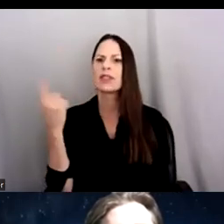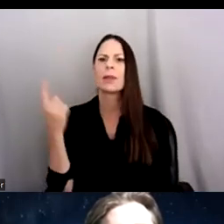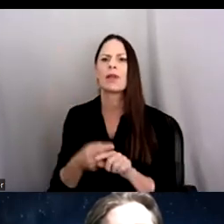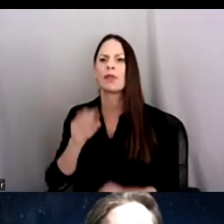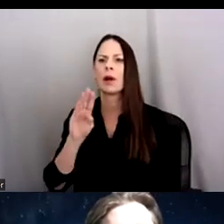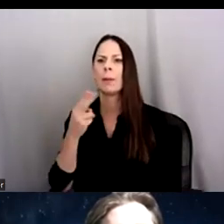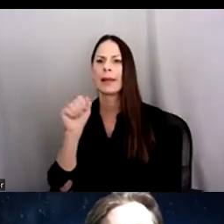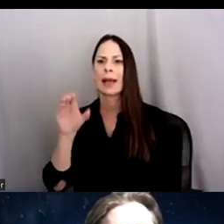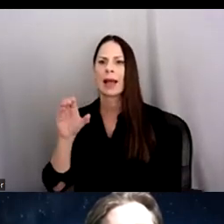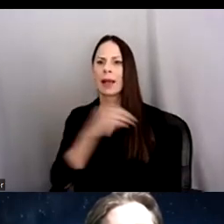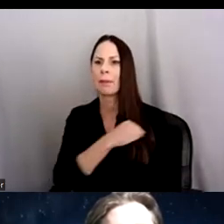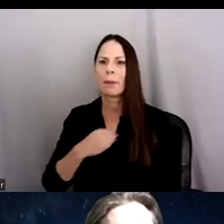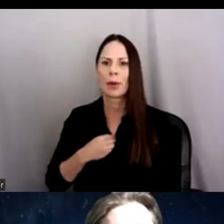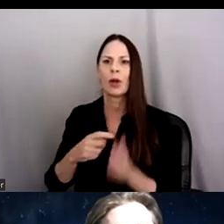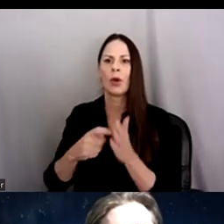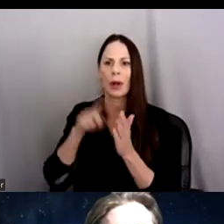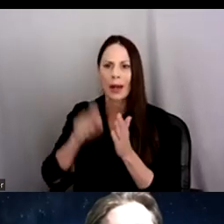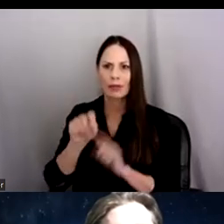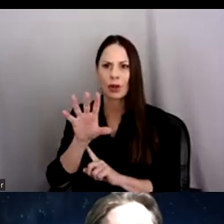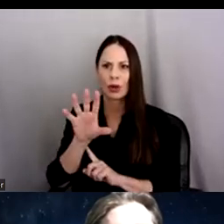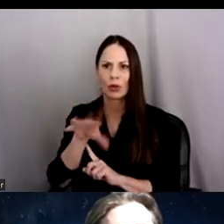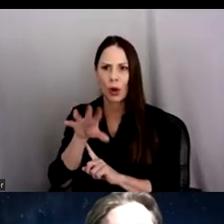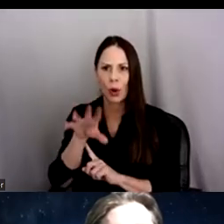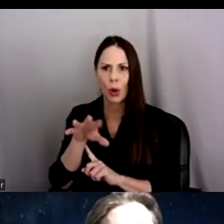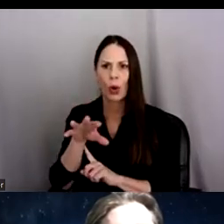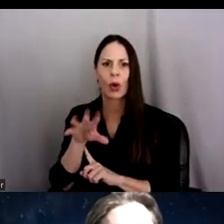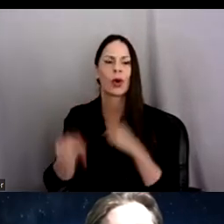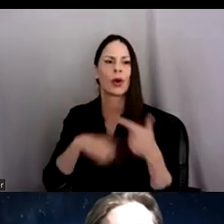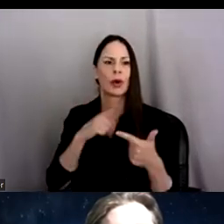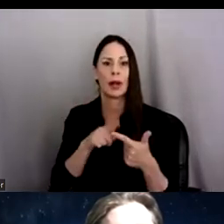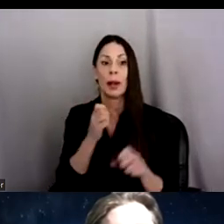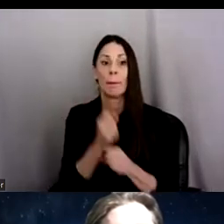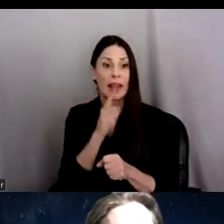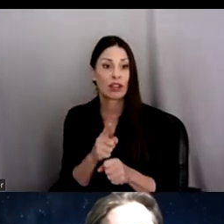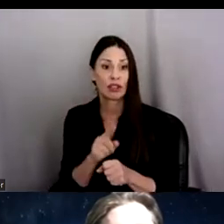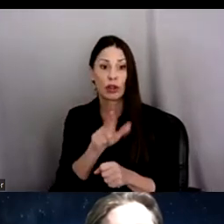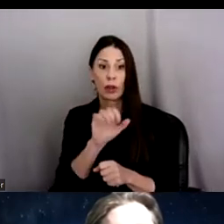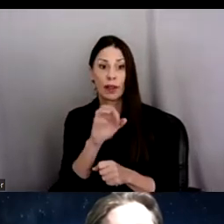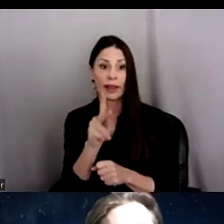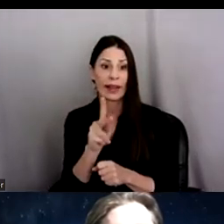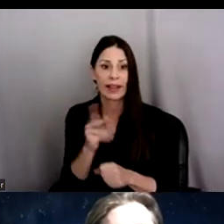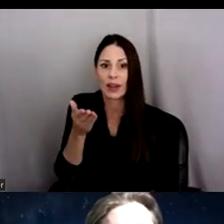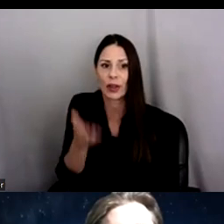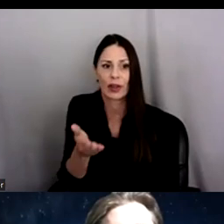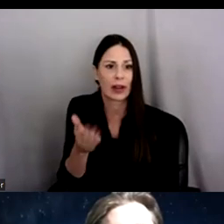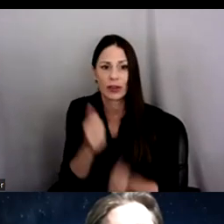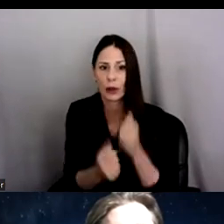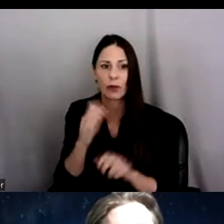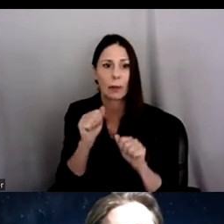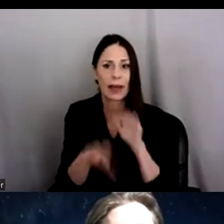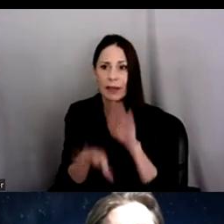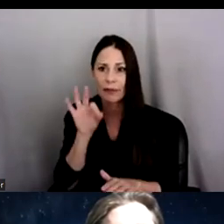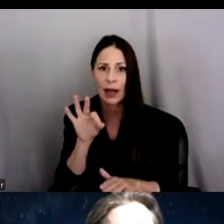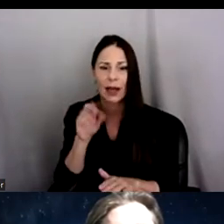record the sessions, make sure that the links are somewhere where everybody can find them, which might mean the BHA posts them on the